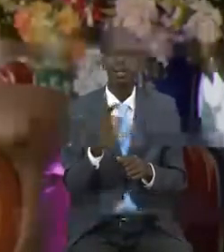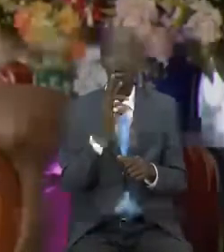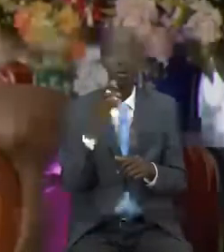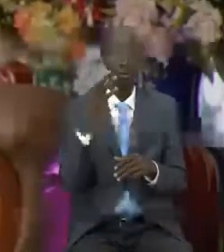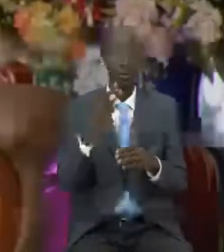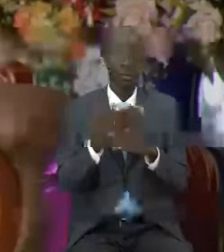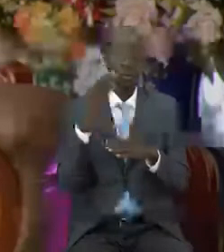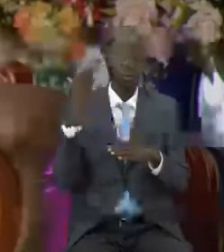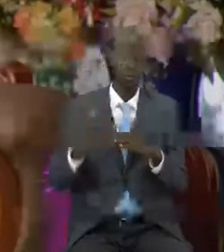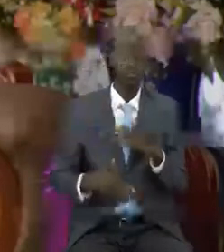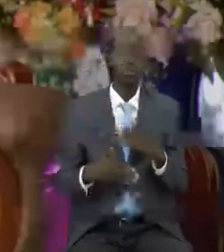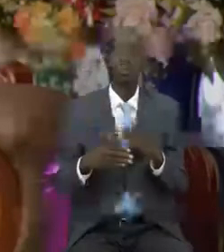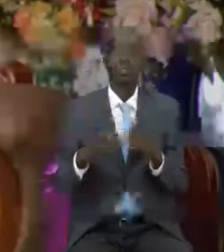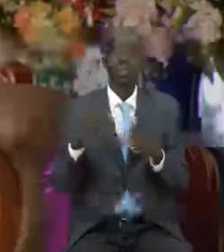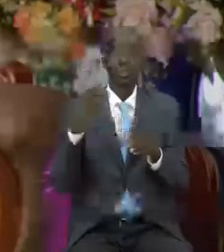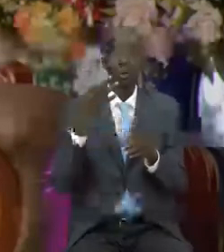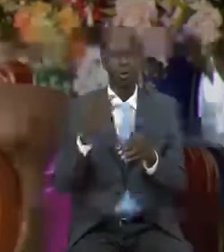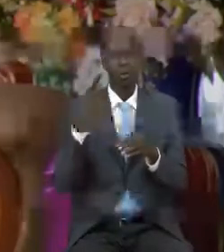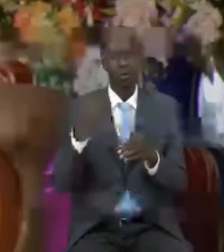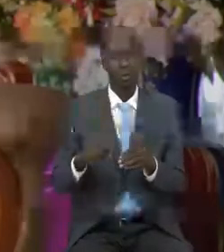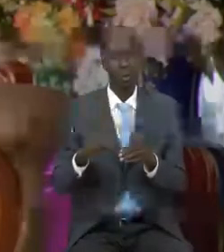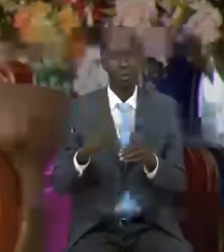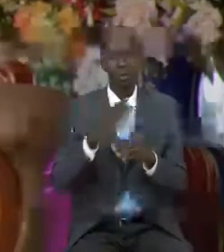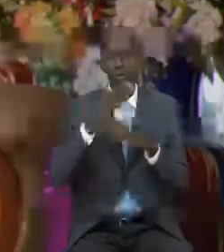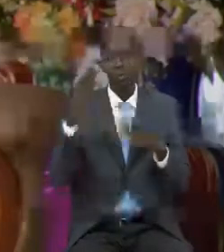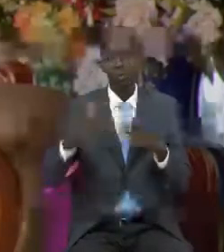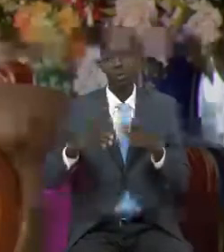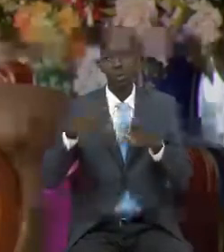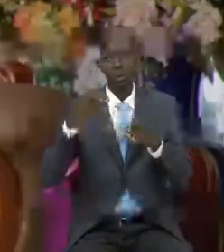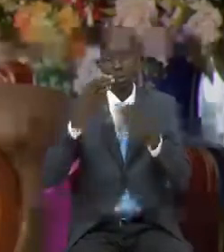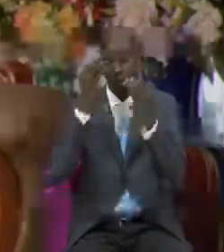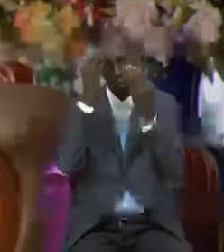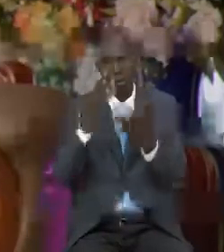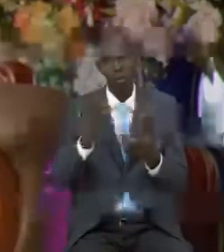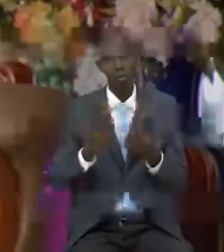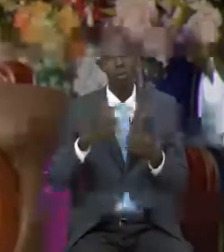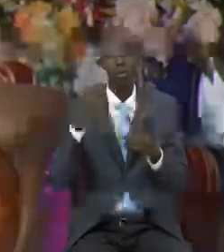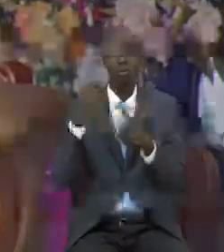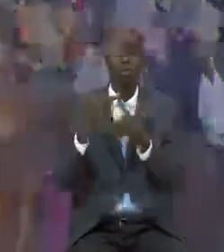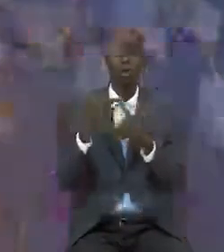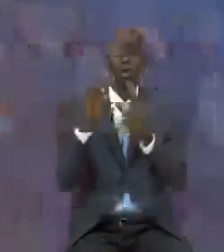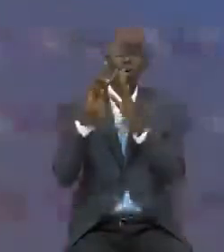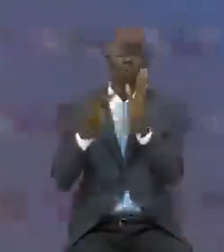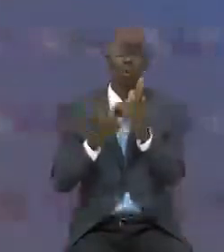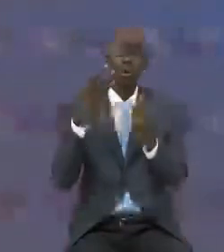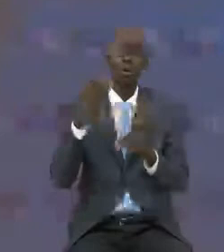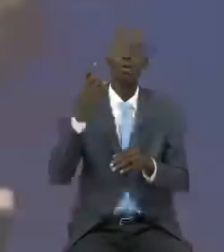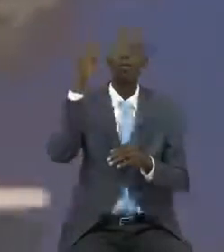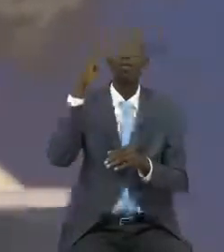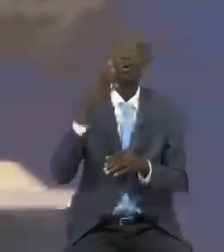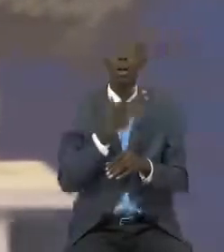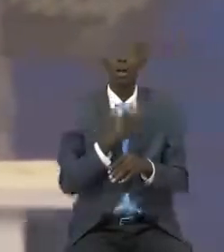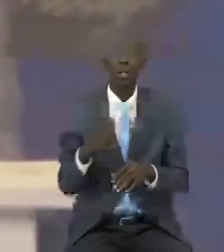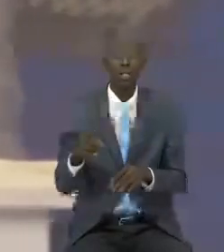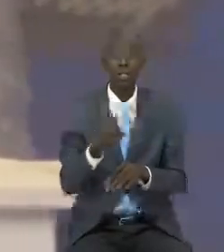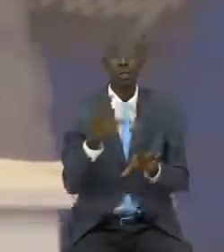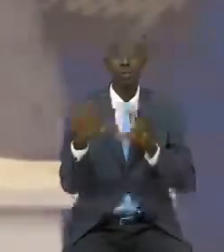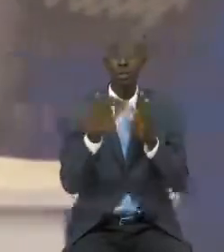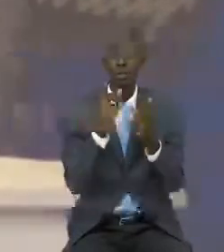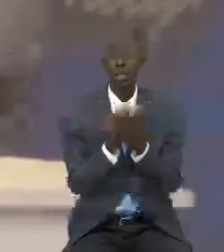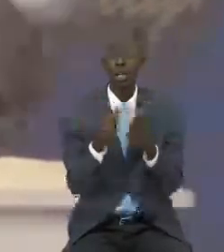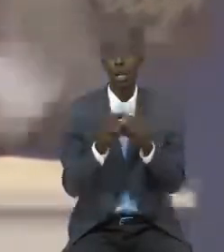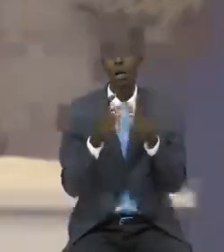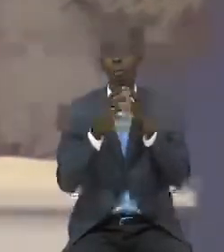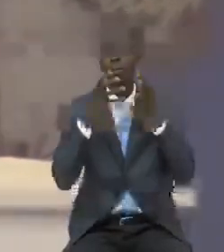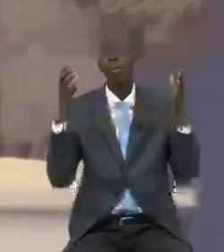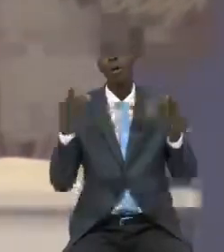of the word, the will, and the way of God. And they do that as much as possible with